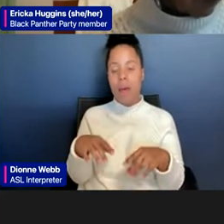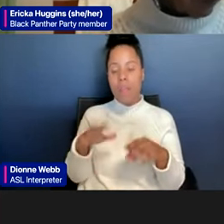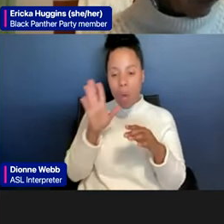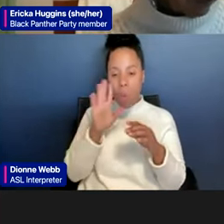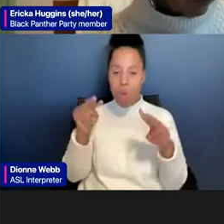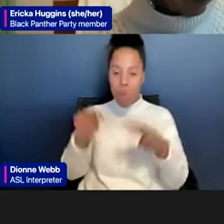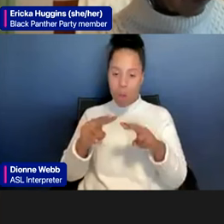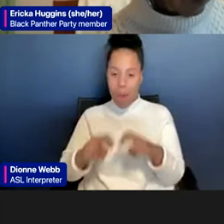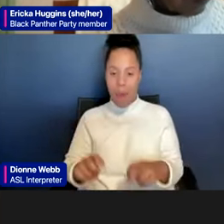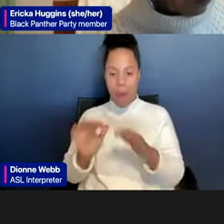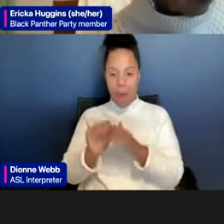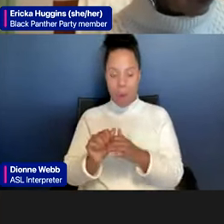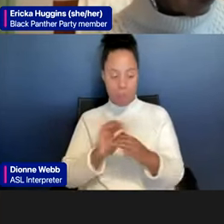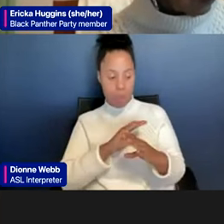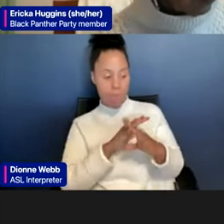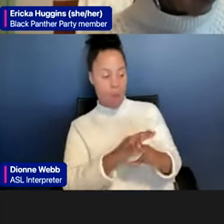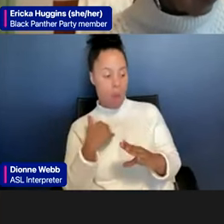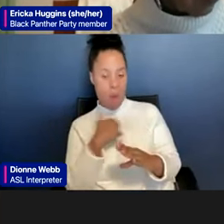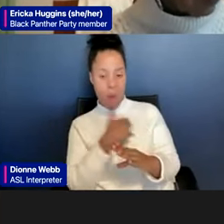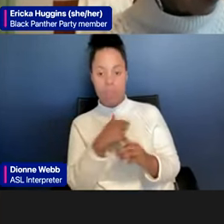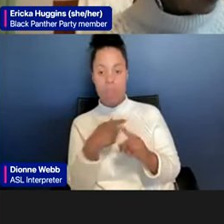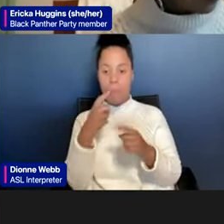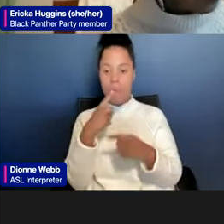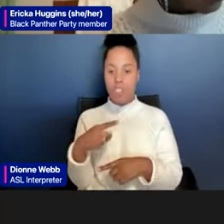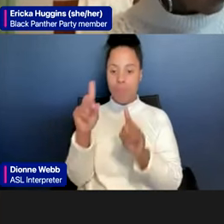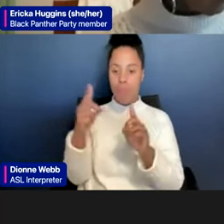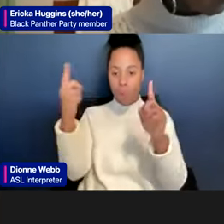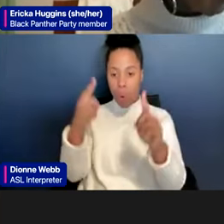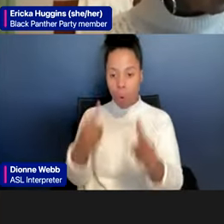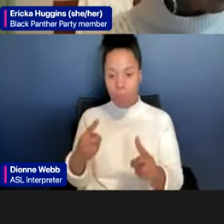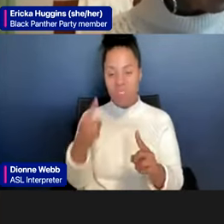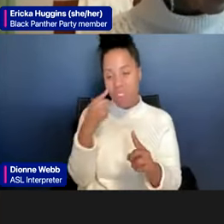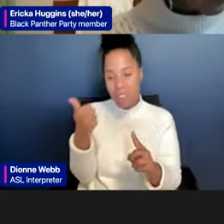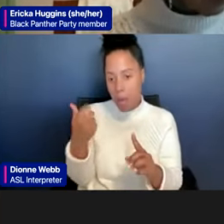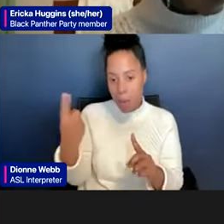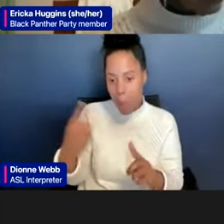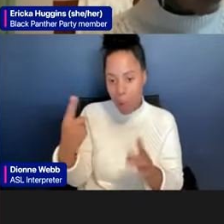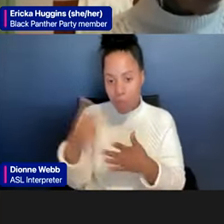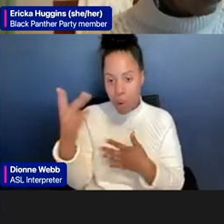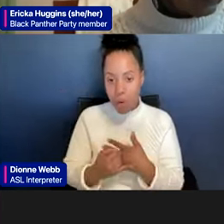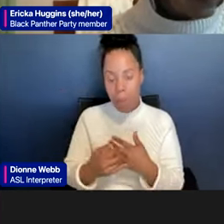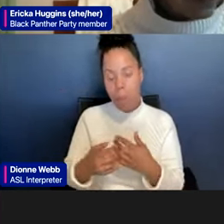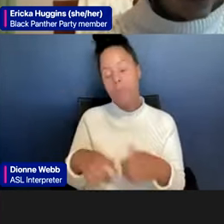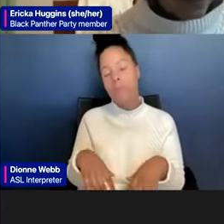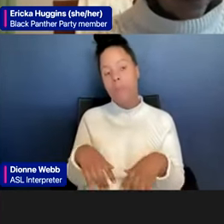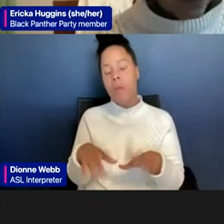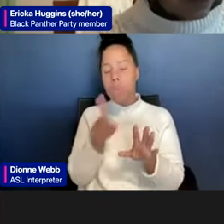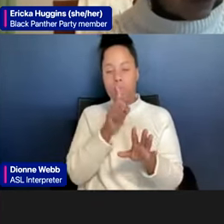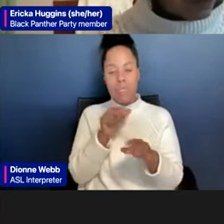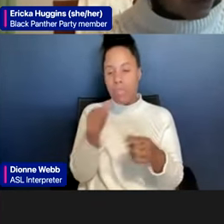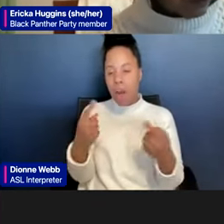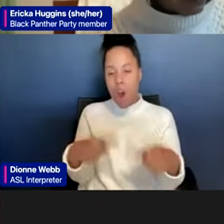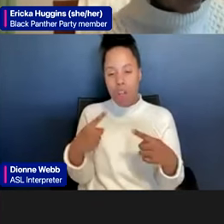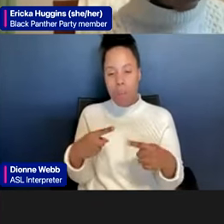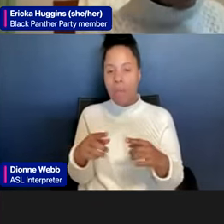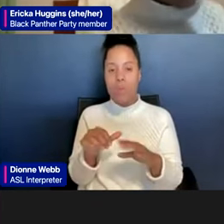us from getting to achieving the goals of the 10 point program, which isn't an argument against doing it, but it has to inform